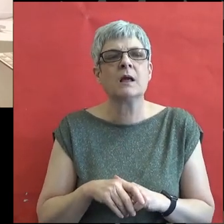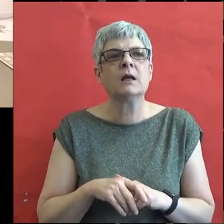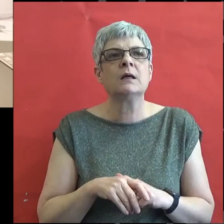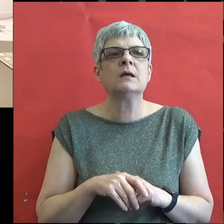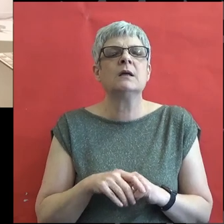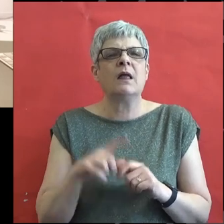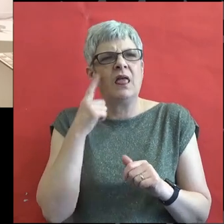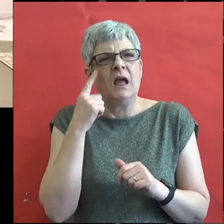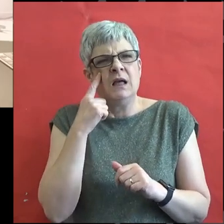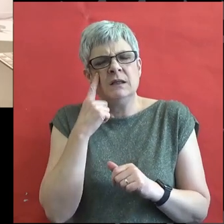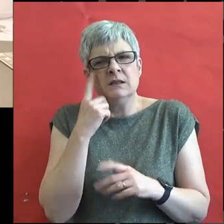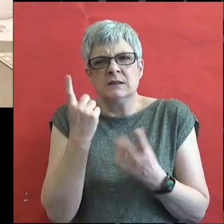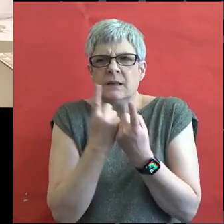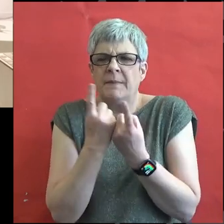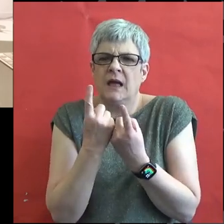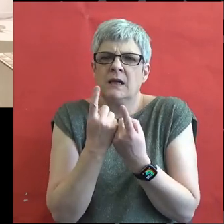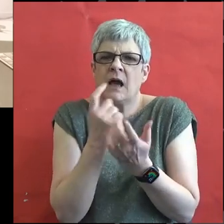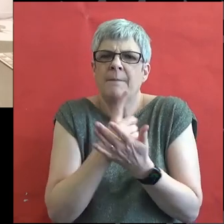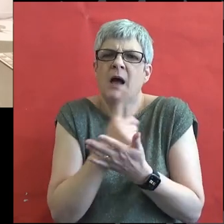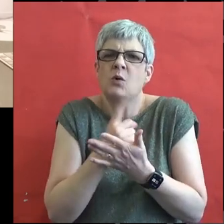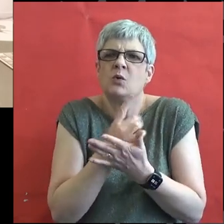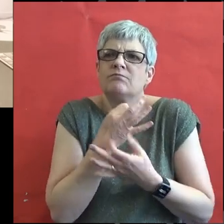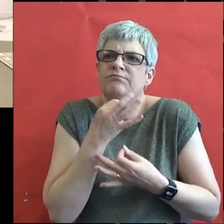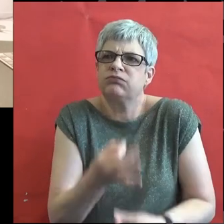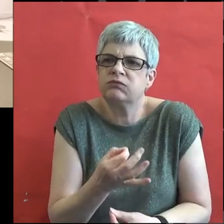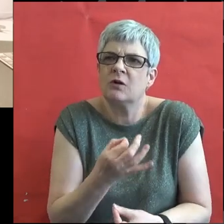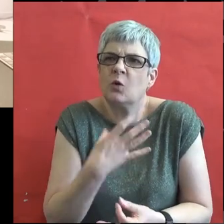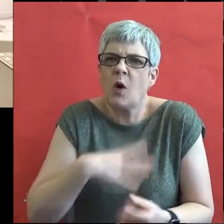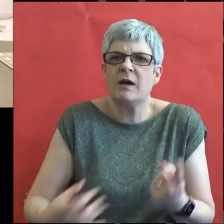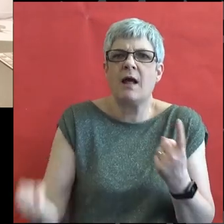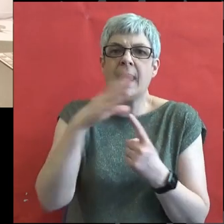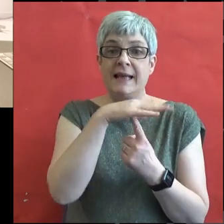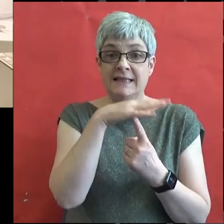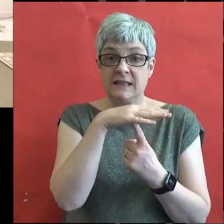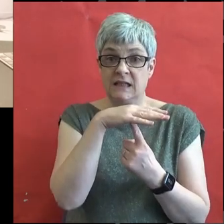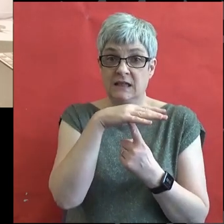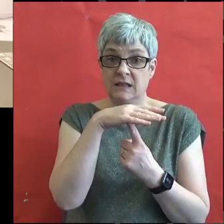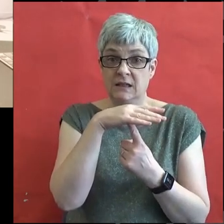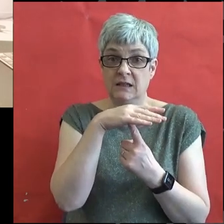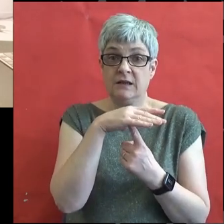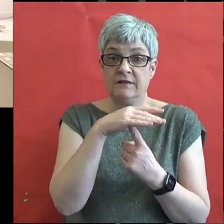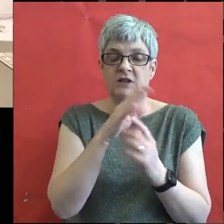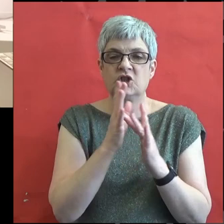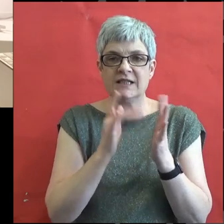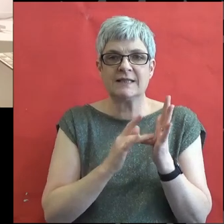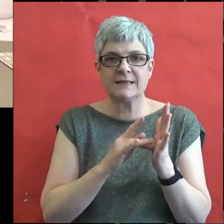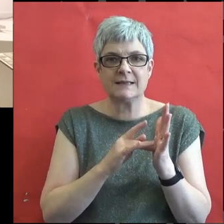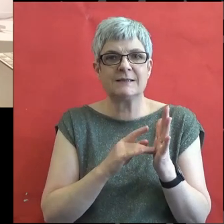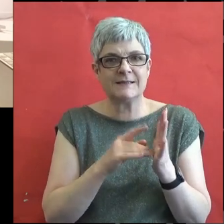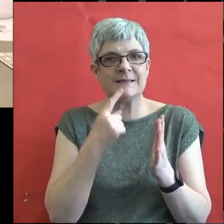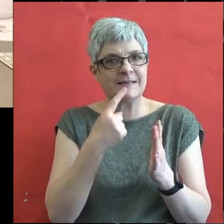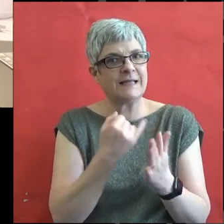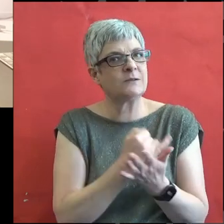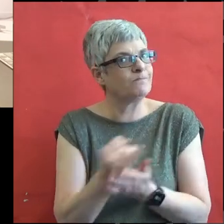I think there's just something about the desire to be an elite that Jesus is condemning here